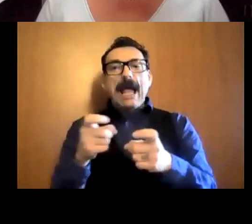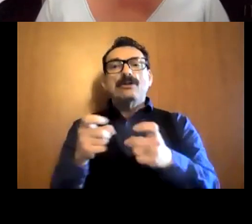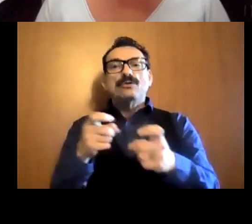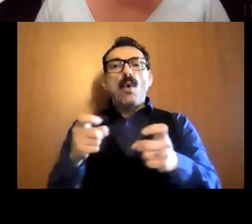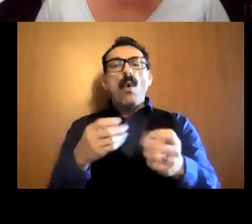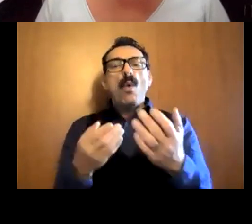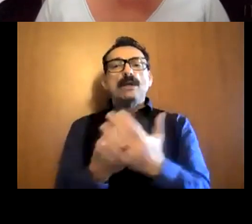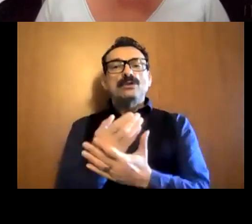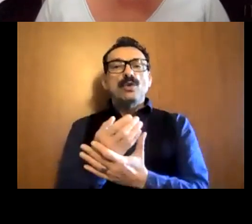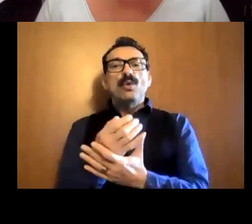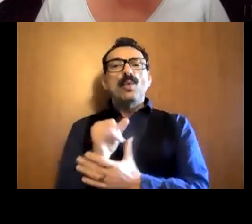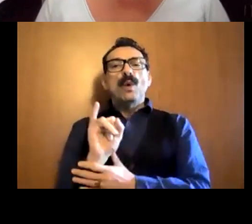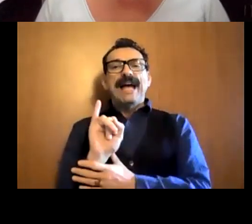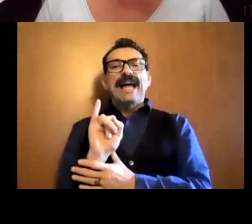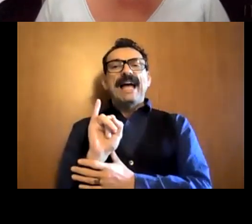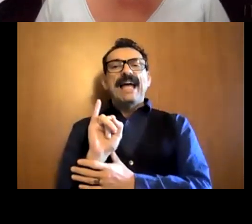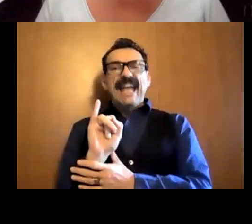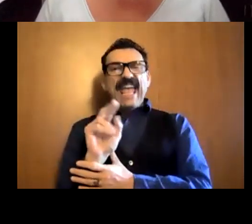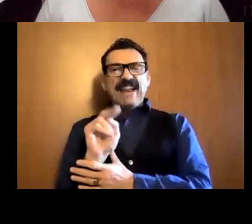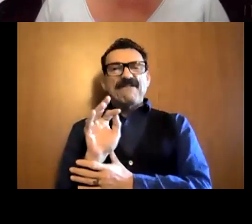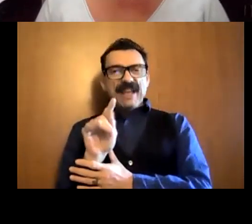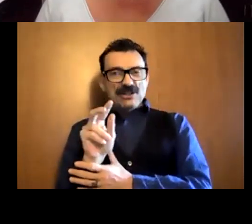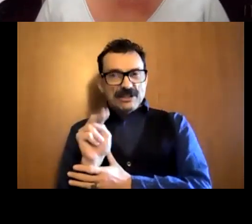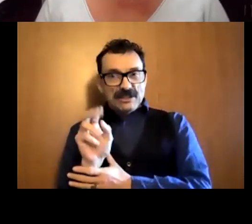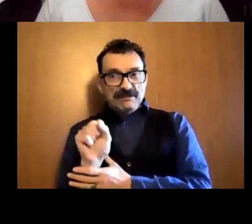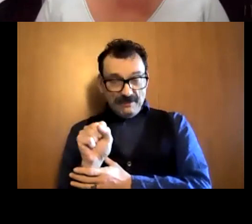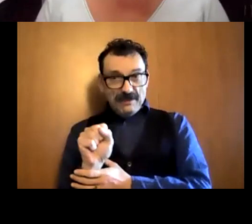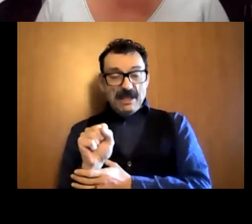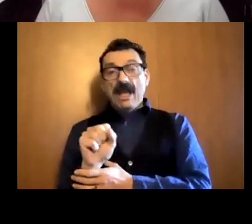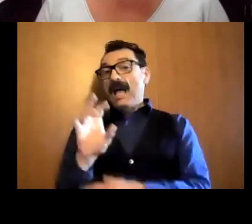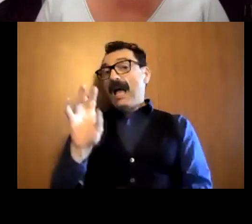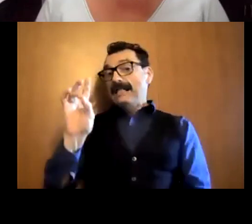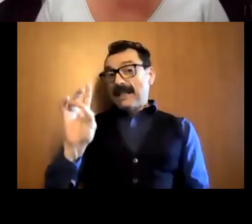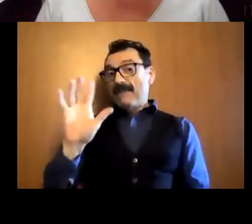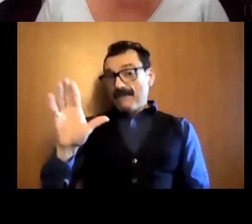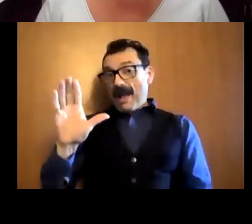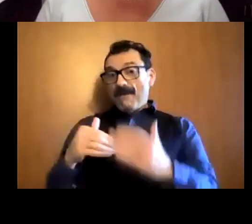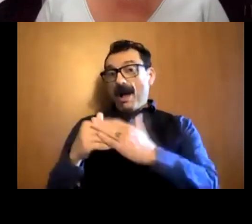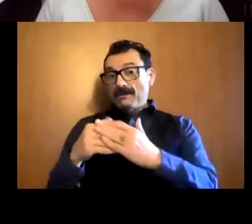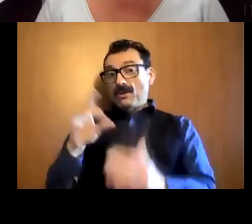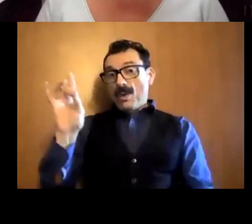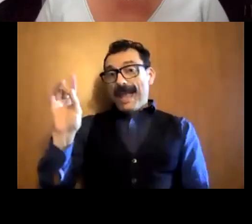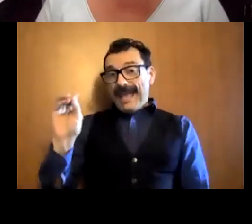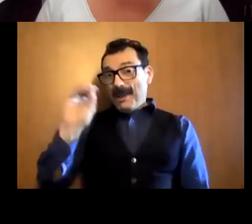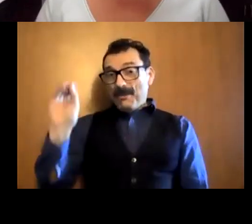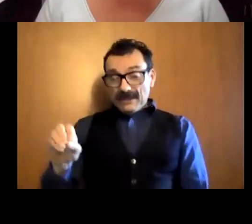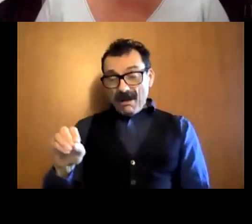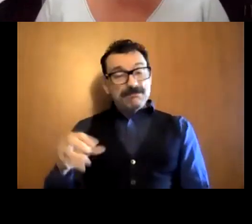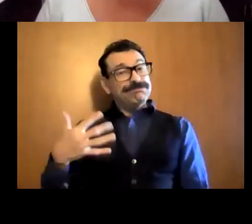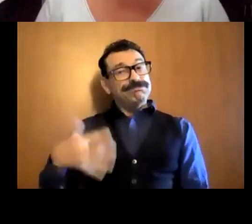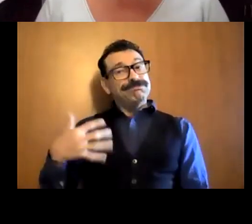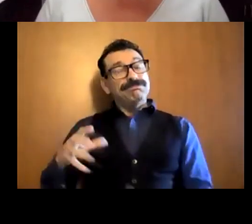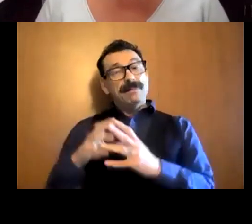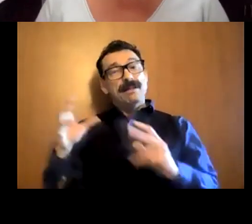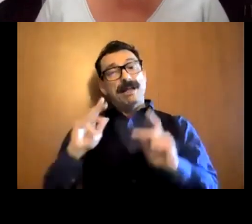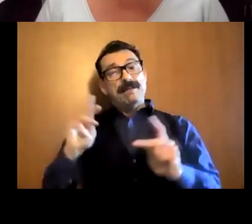country. Now, 75 to 85% of the United States is a lot of people. That's a lot of people to vaccinate. But right now